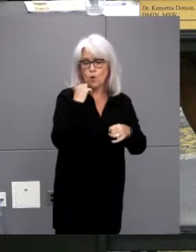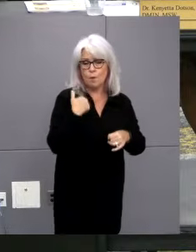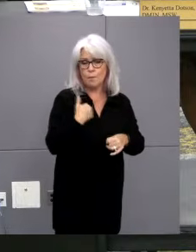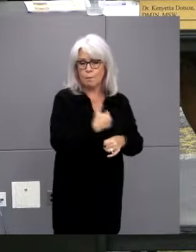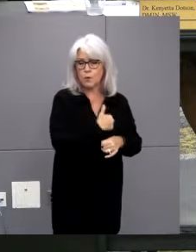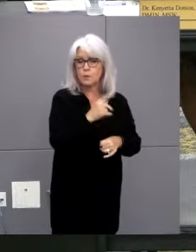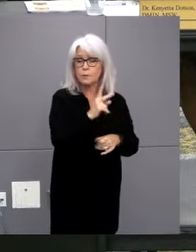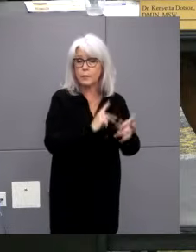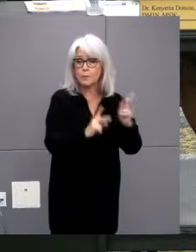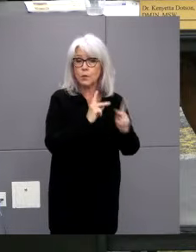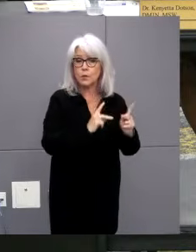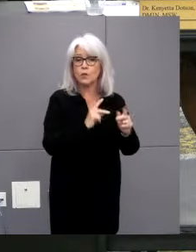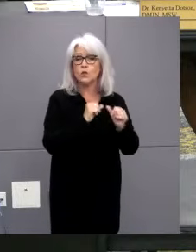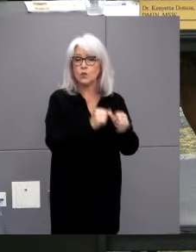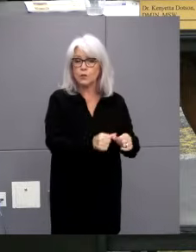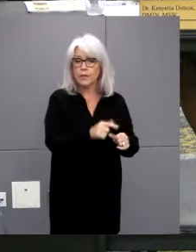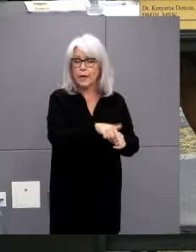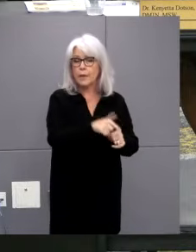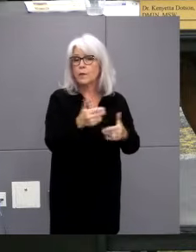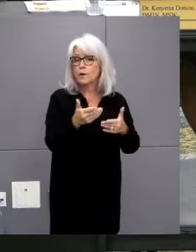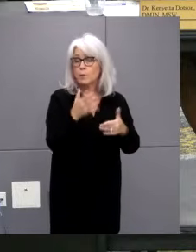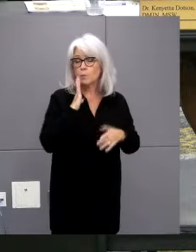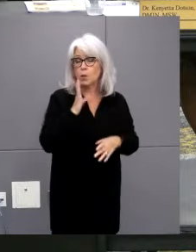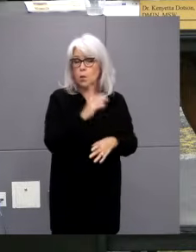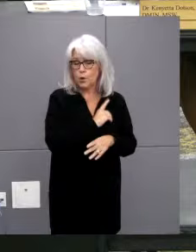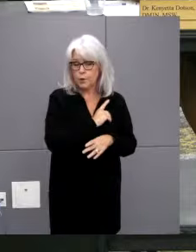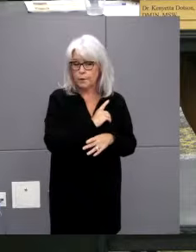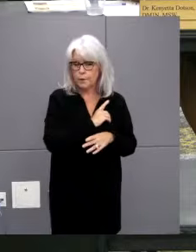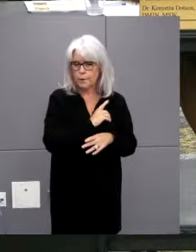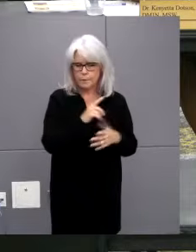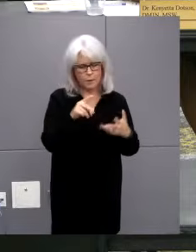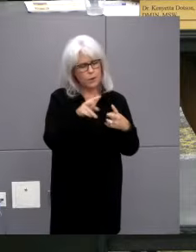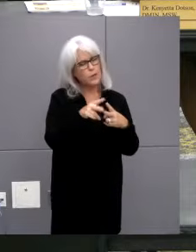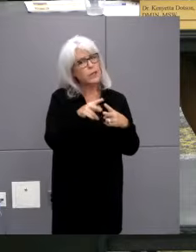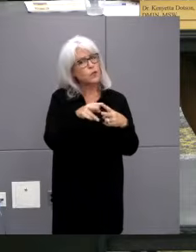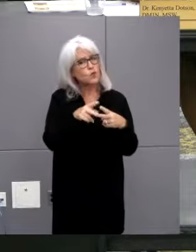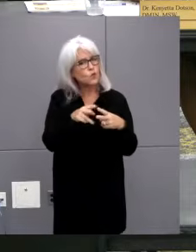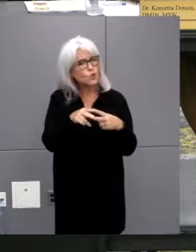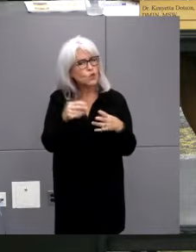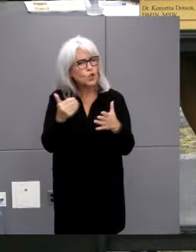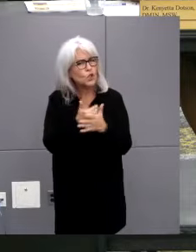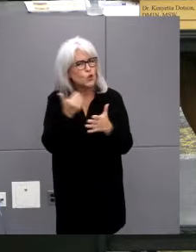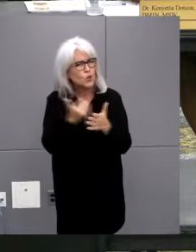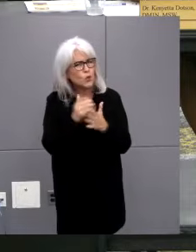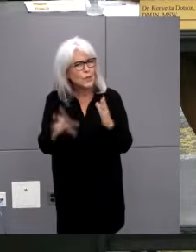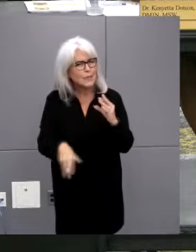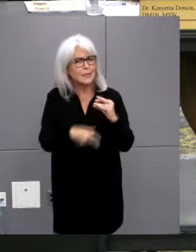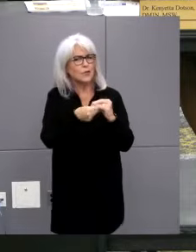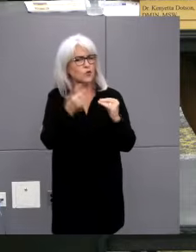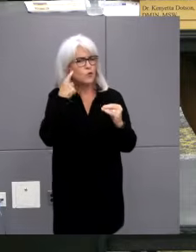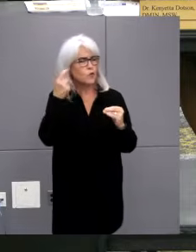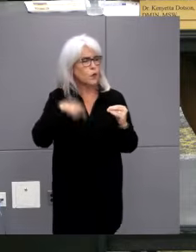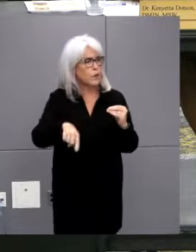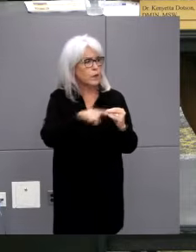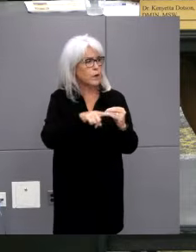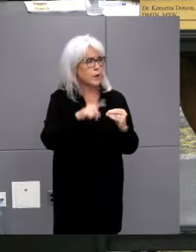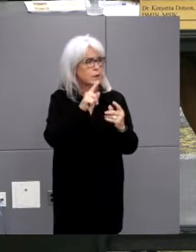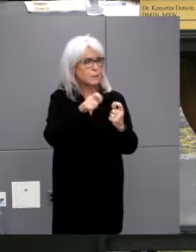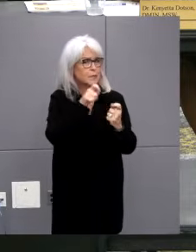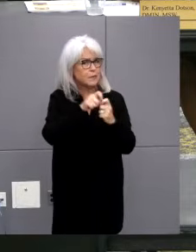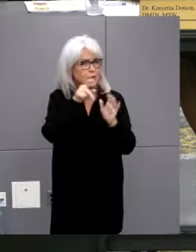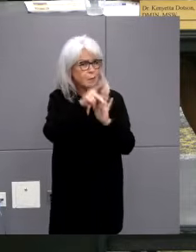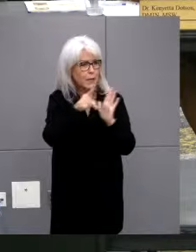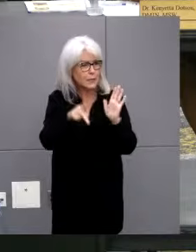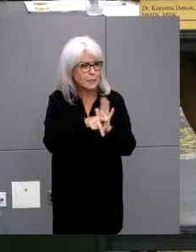on the board, which is more consistent with RONR. Are these two new additions to this particular